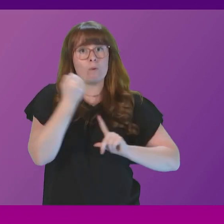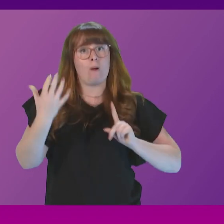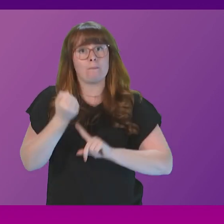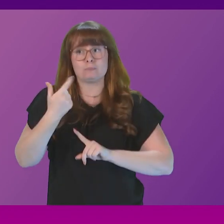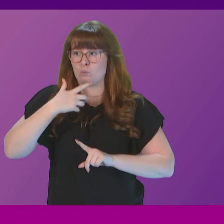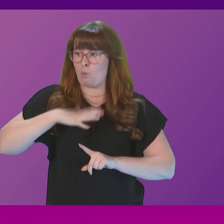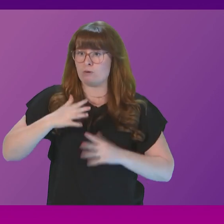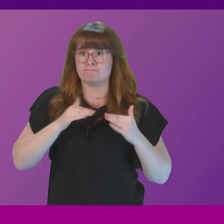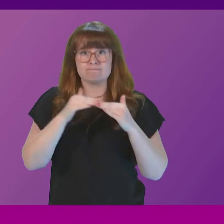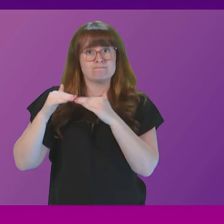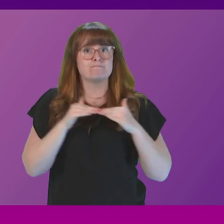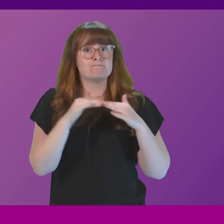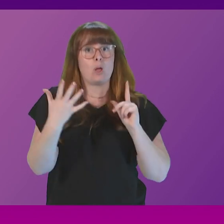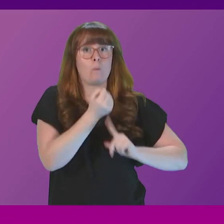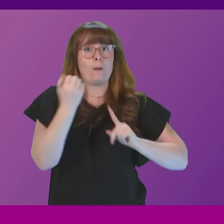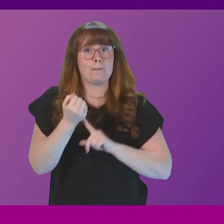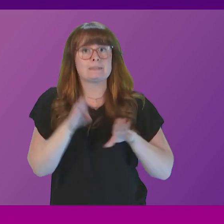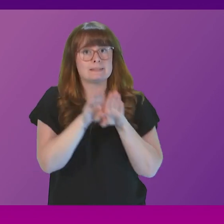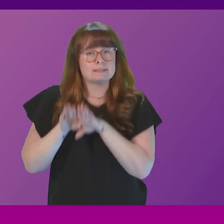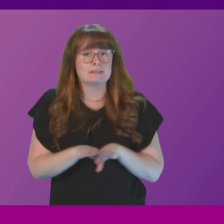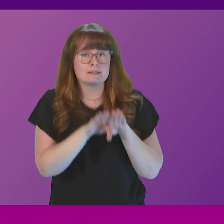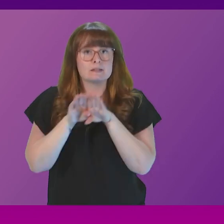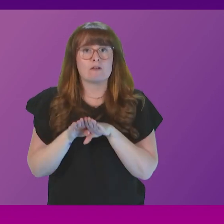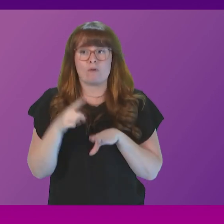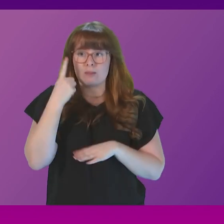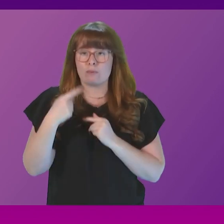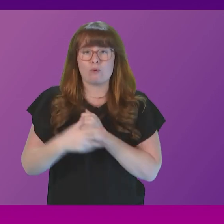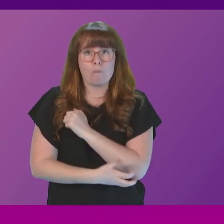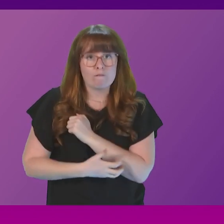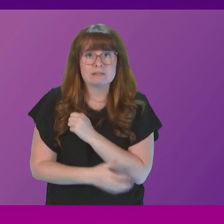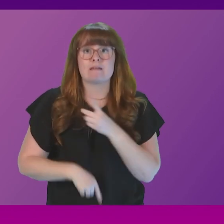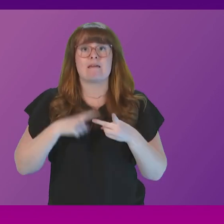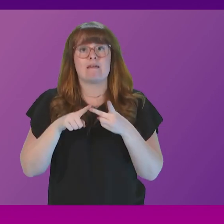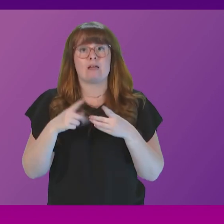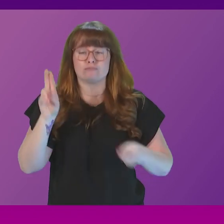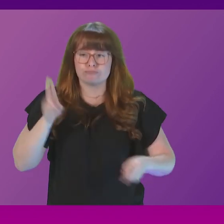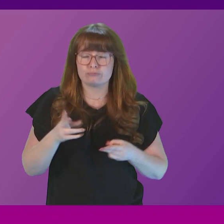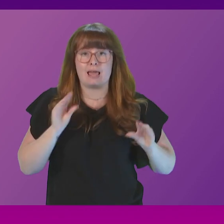shared outcomes in relation to reduction of poverty and reducing educational